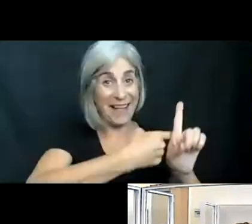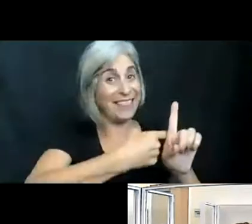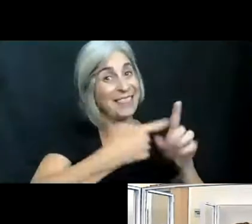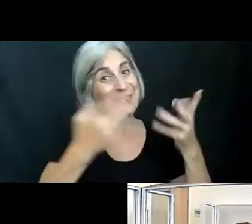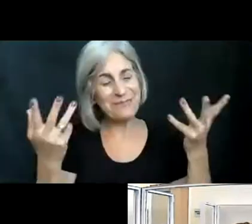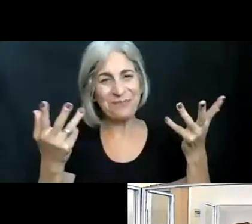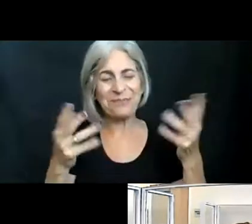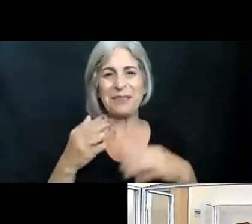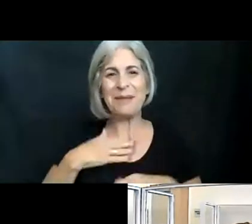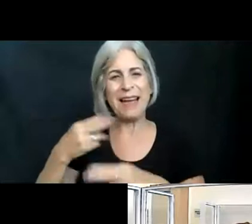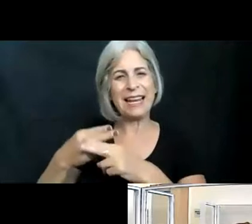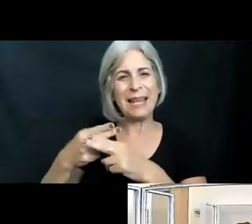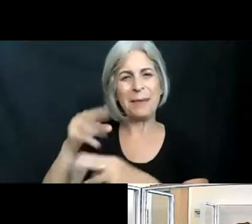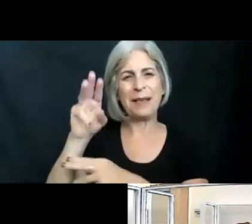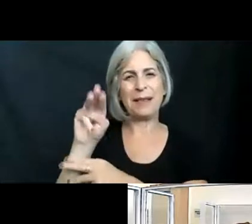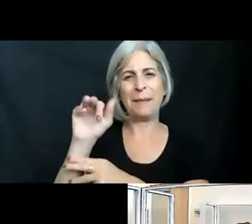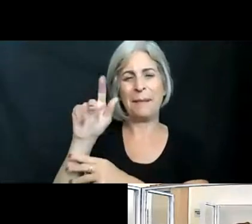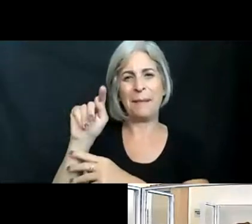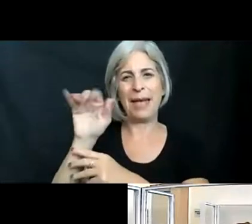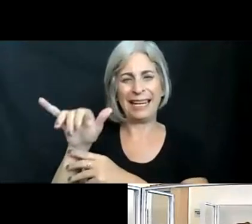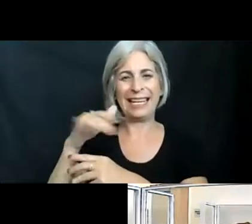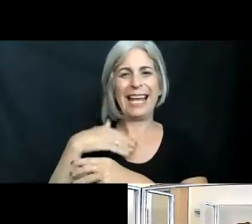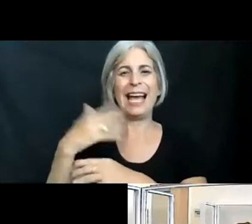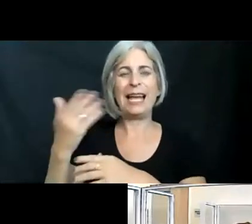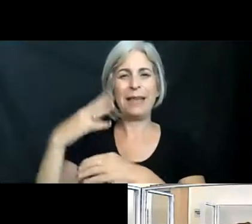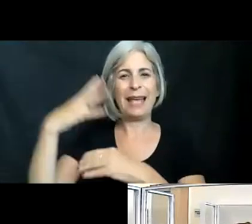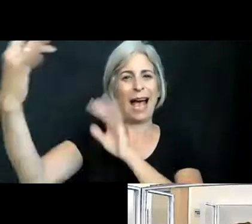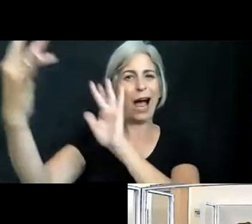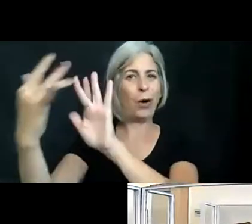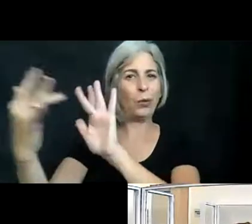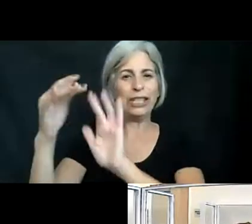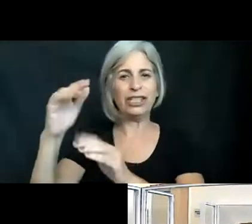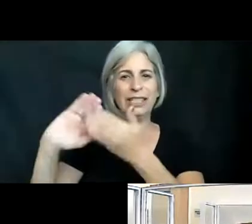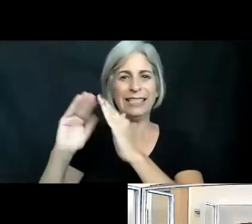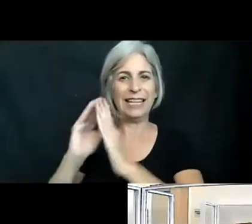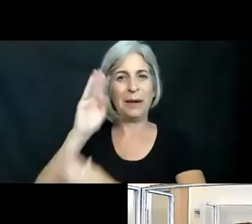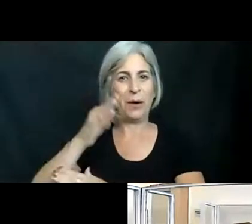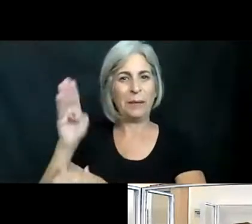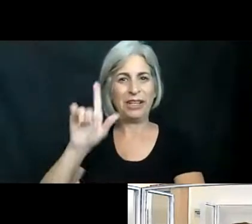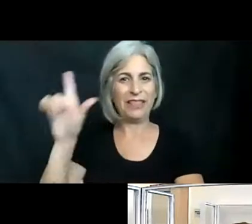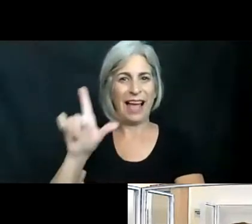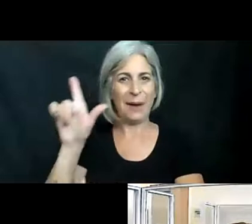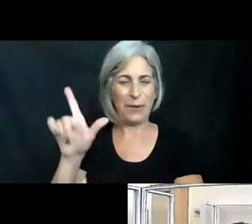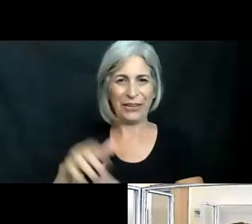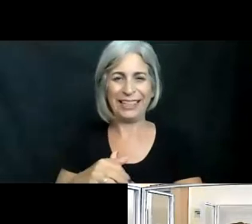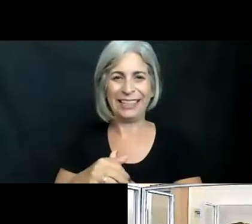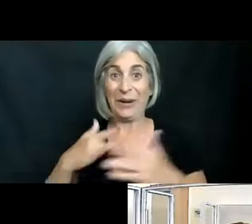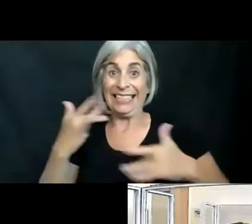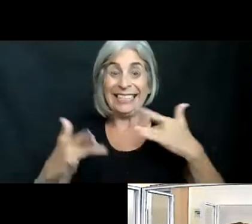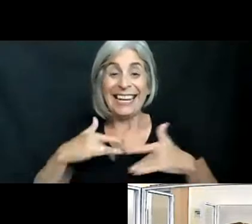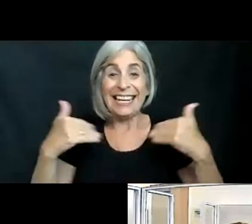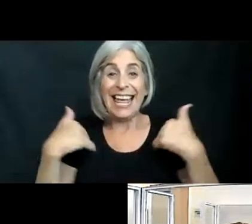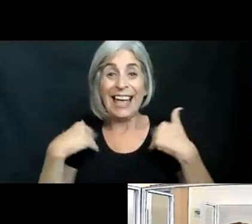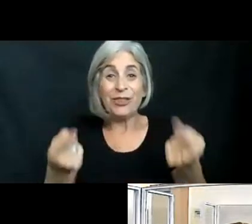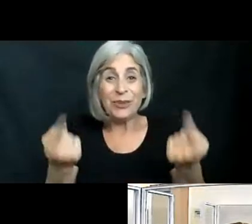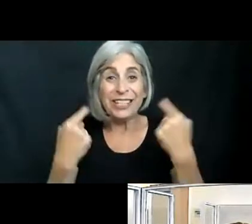My name is Maddie. I'm the Marketing and Outreach Manager for the Boynton Beach City Library and we're excited to have you all here.